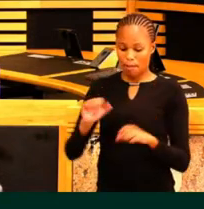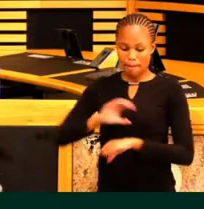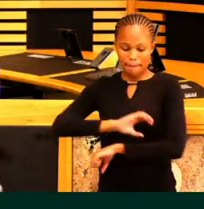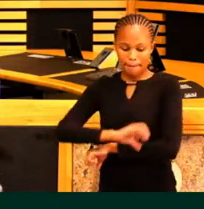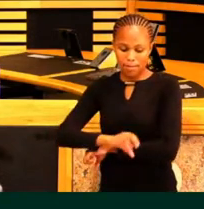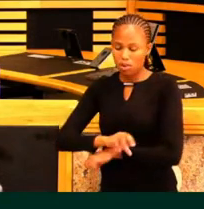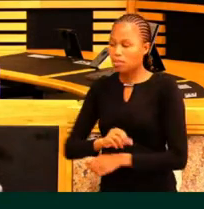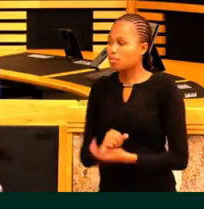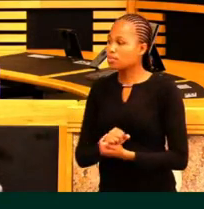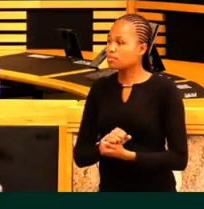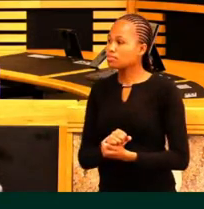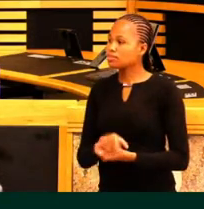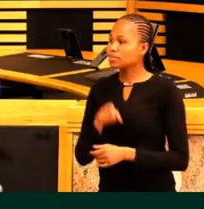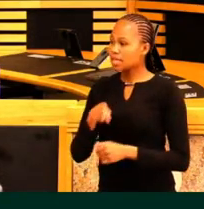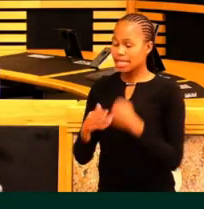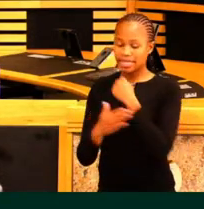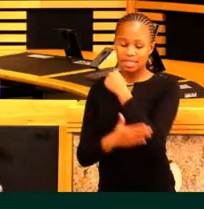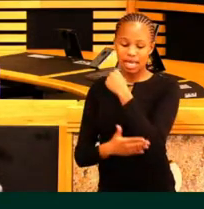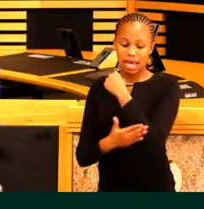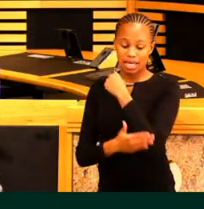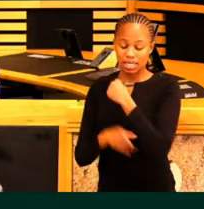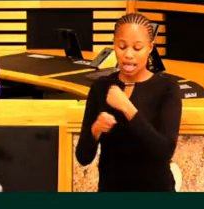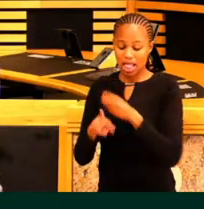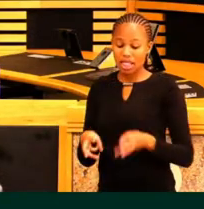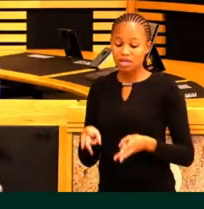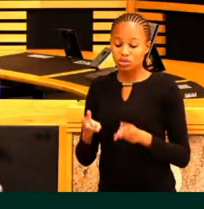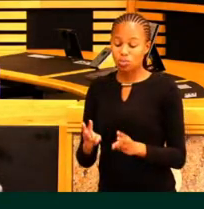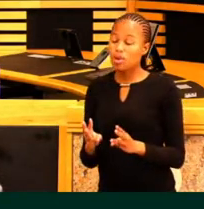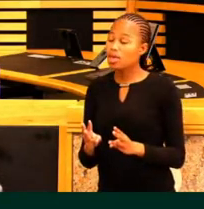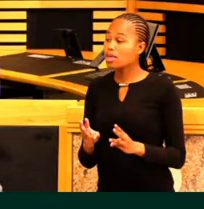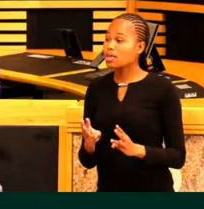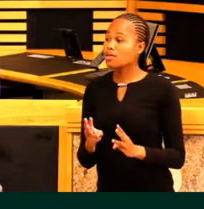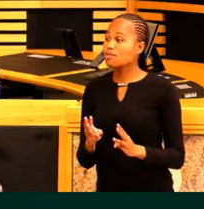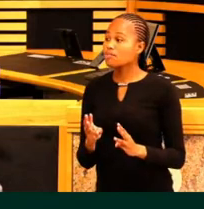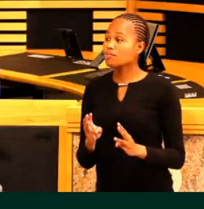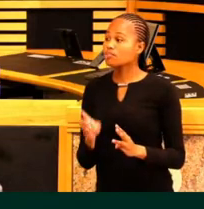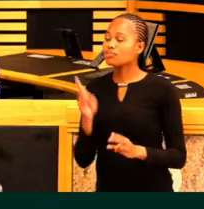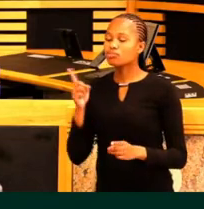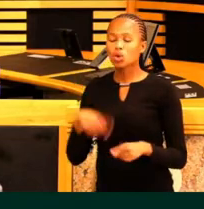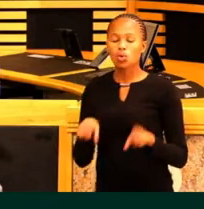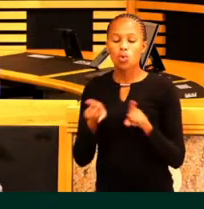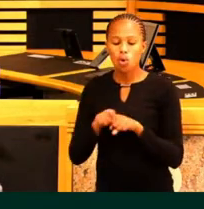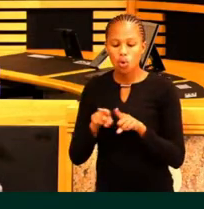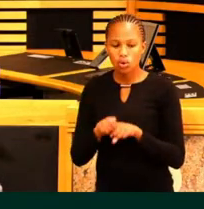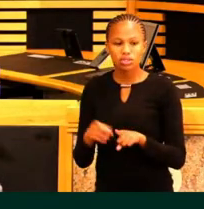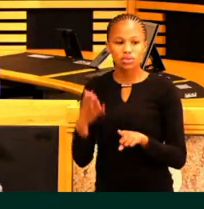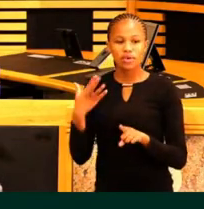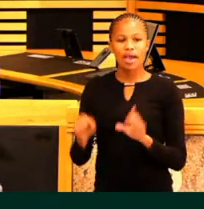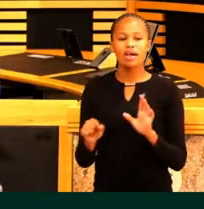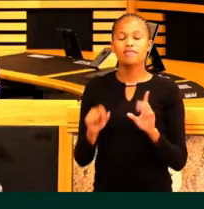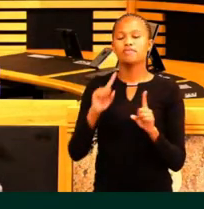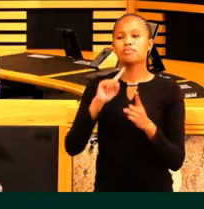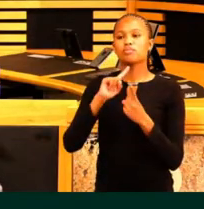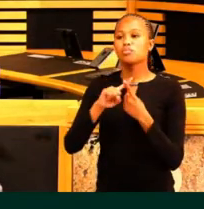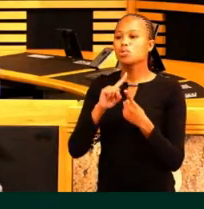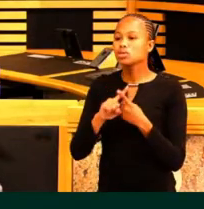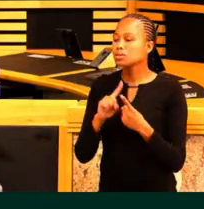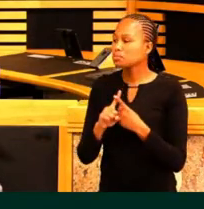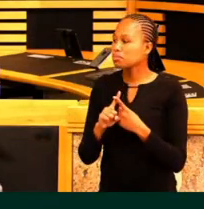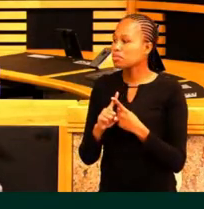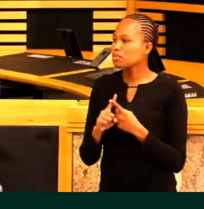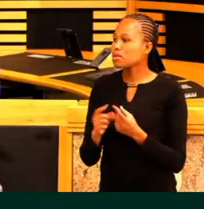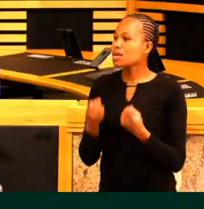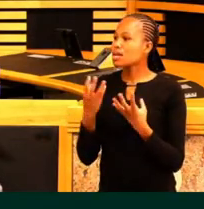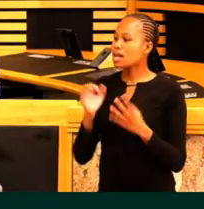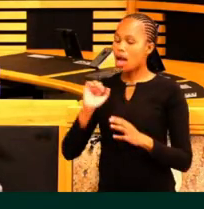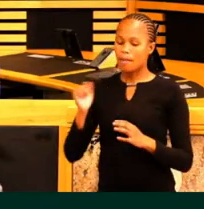in particular and this can't in that way you have also you will have a positive multiplier effect on